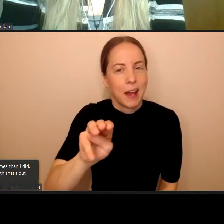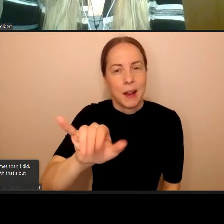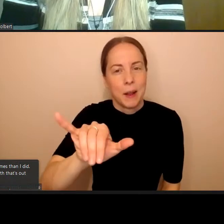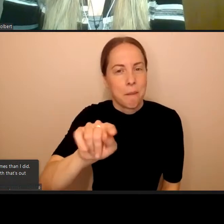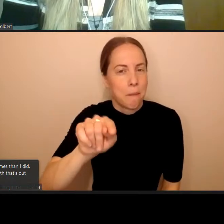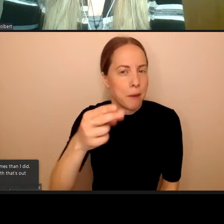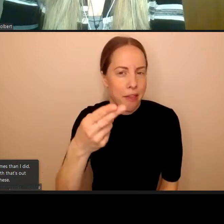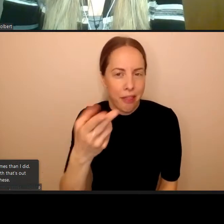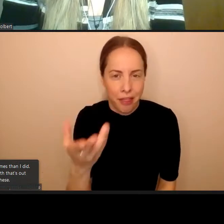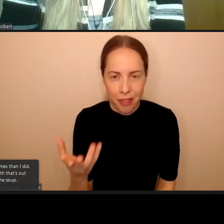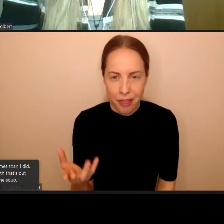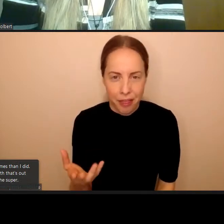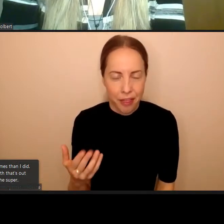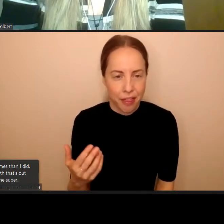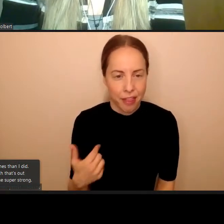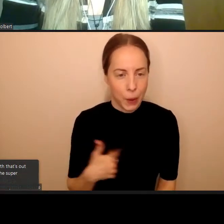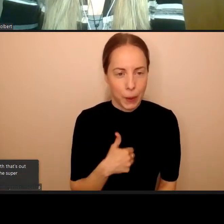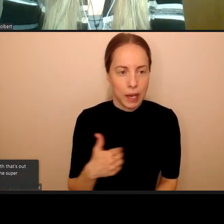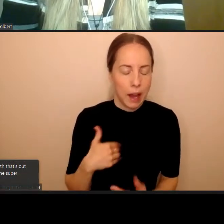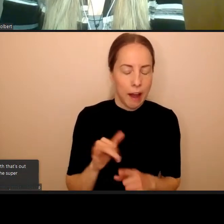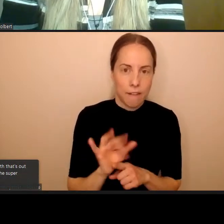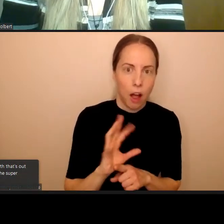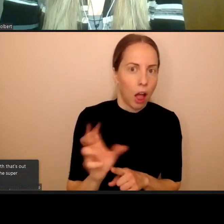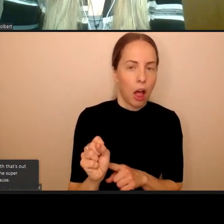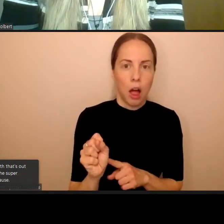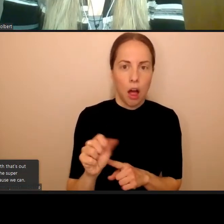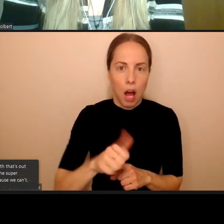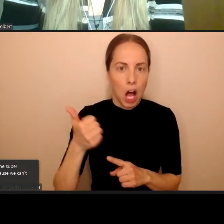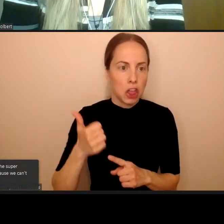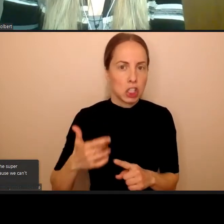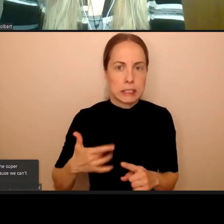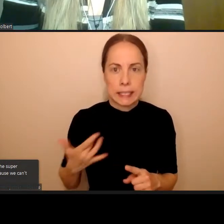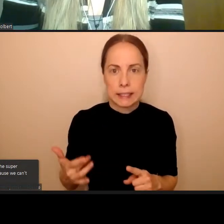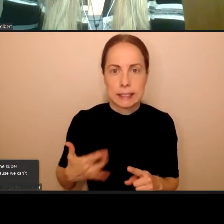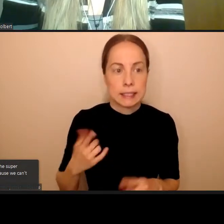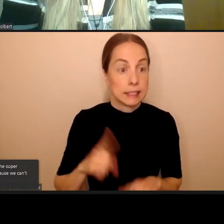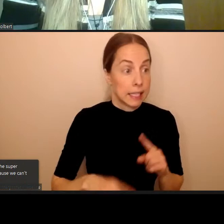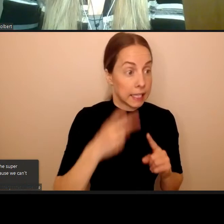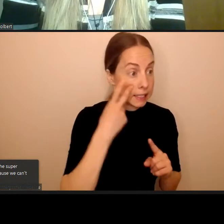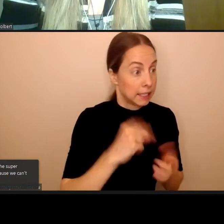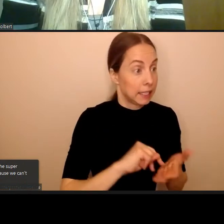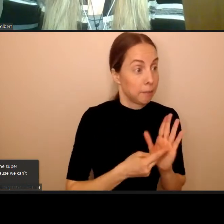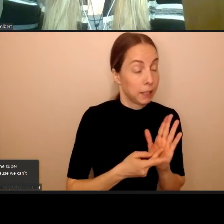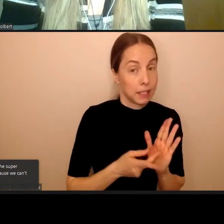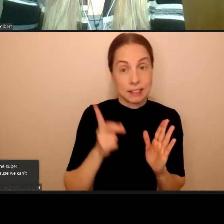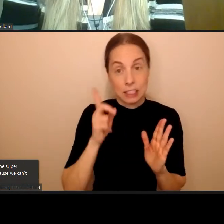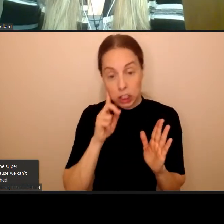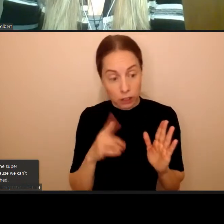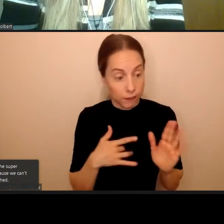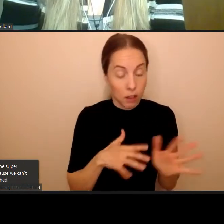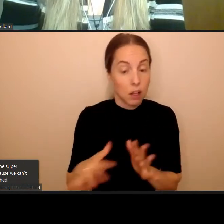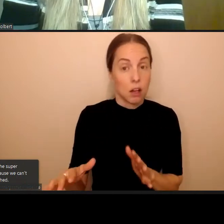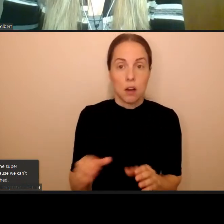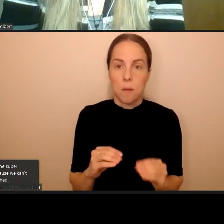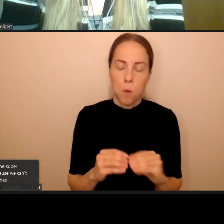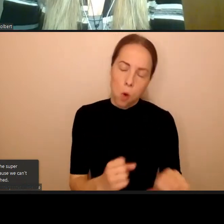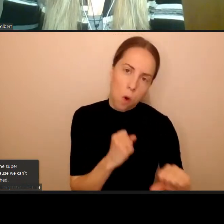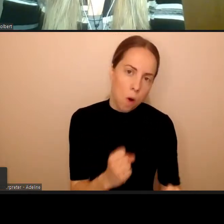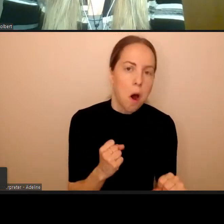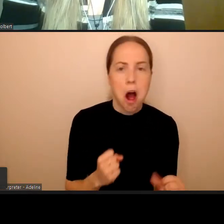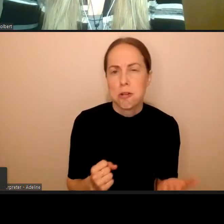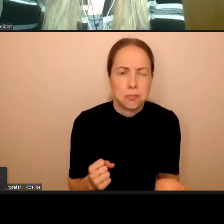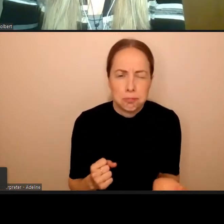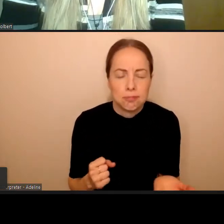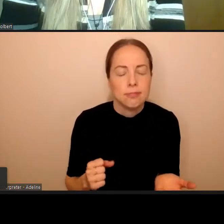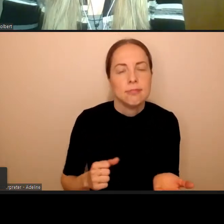you know, we have these super extraordinary other senses because we can't see. But many years ago, I watched a